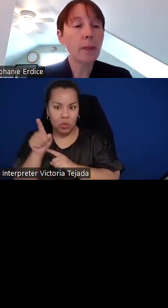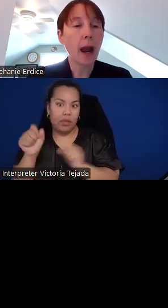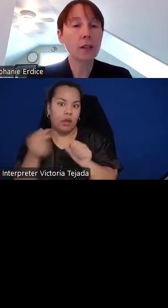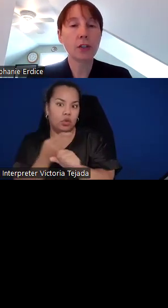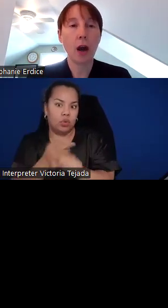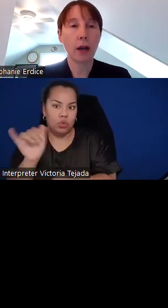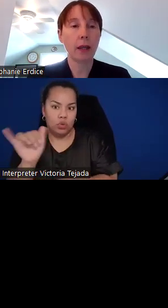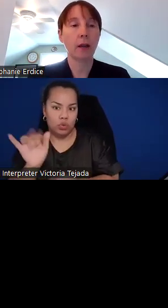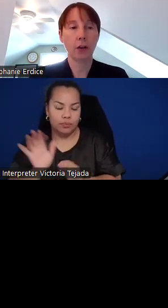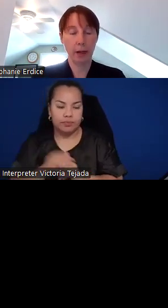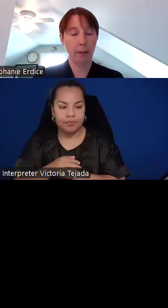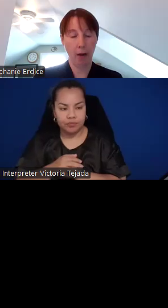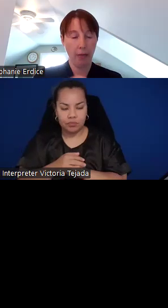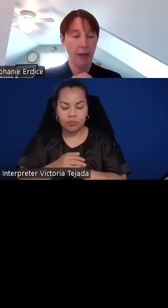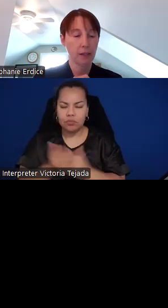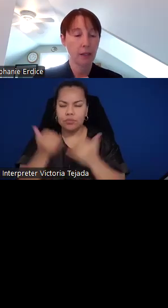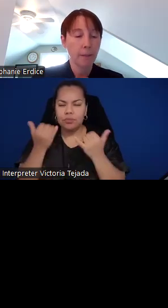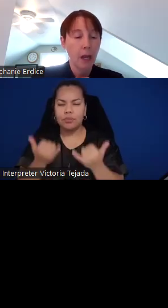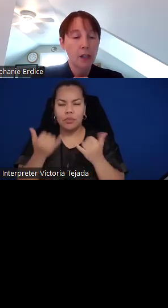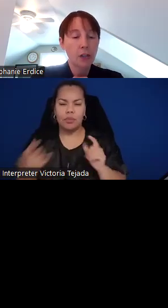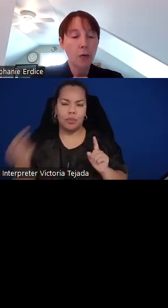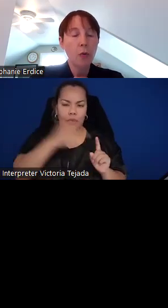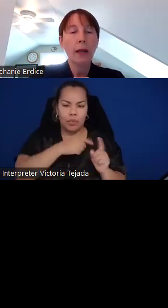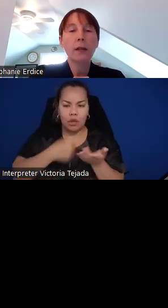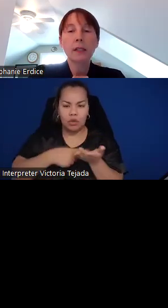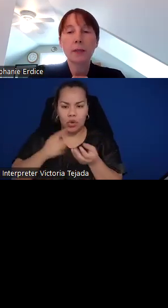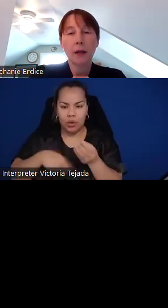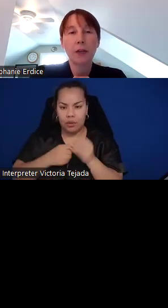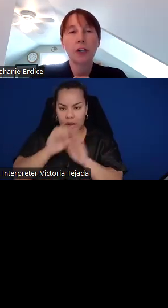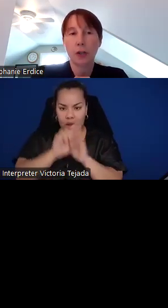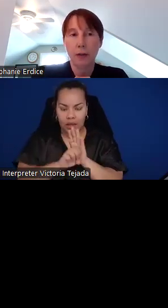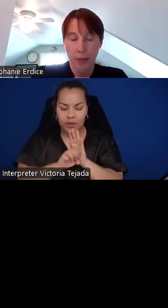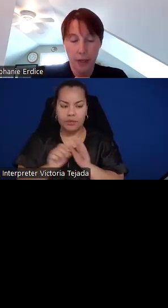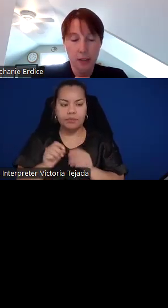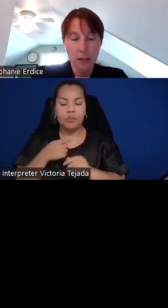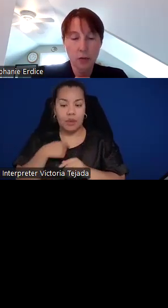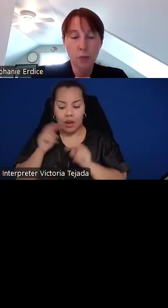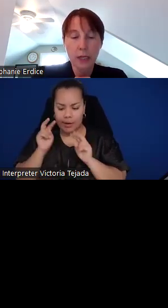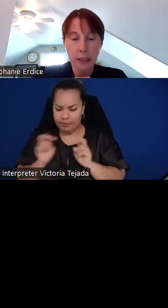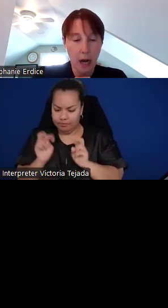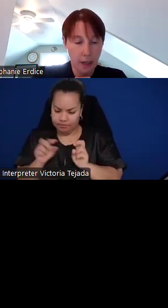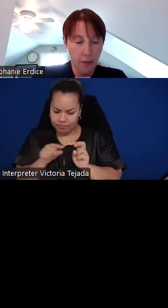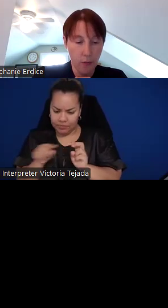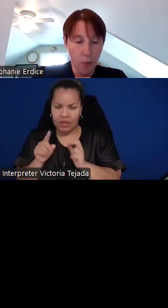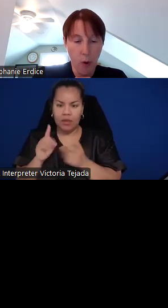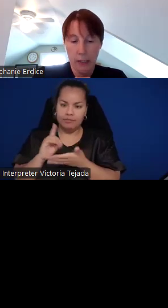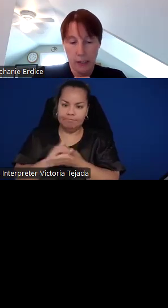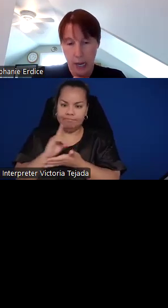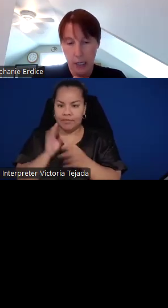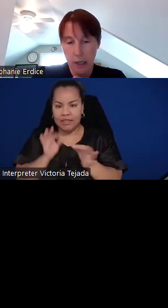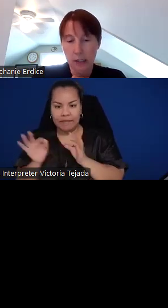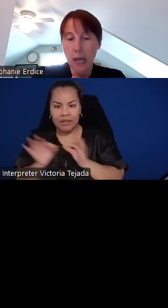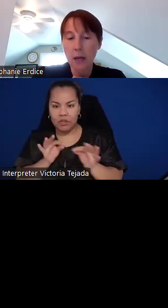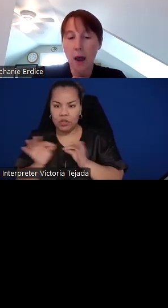So let's go back to talking a little bit about ethics. So when I looked up the definition of ethics, this is really kind of what